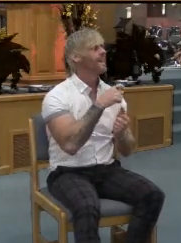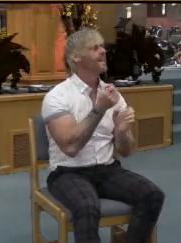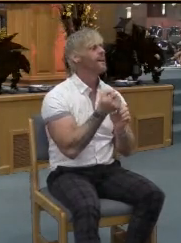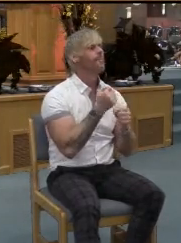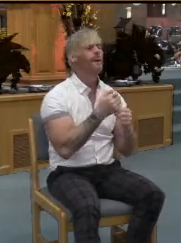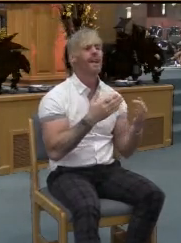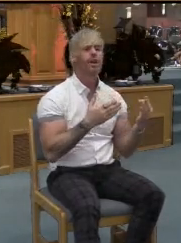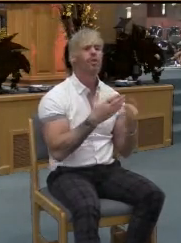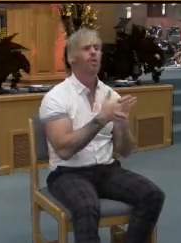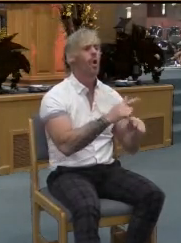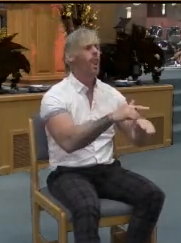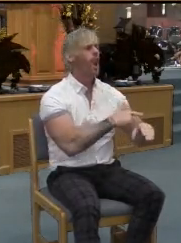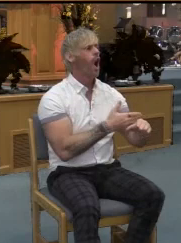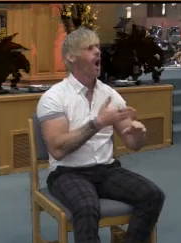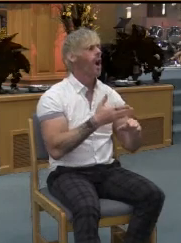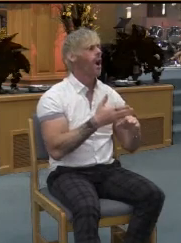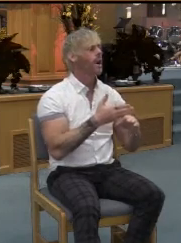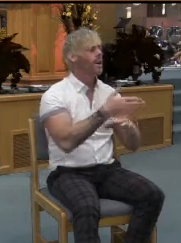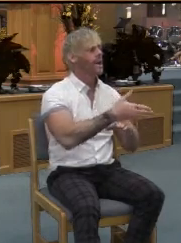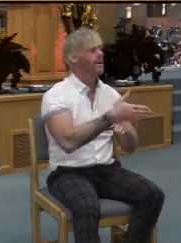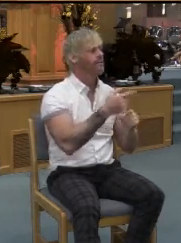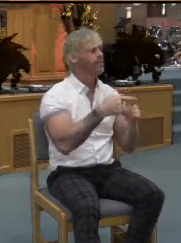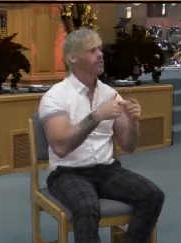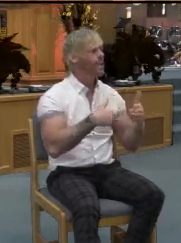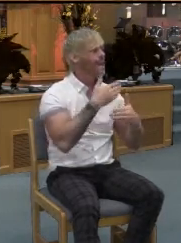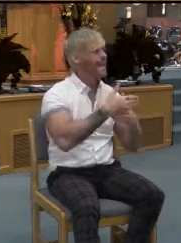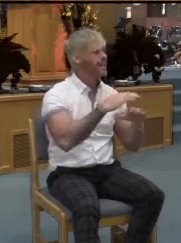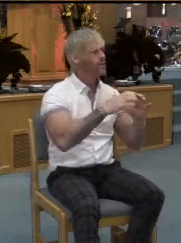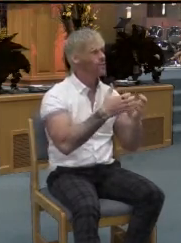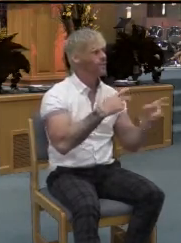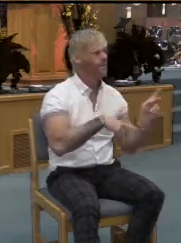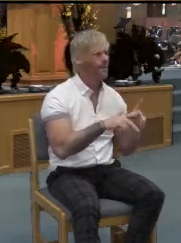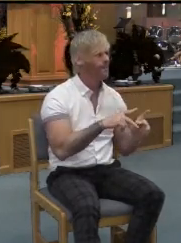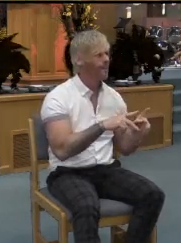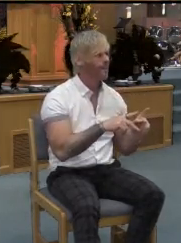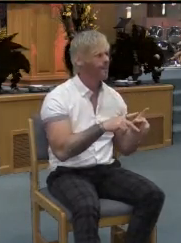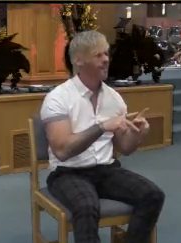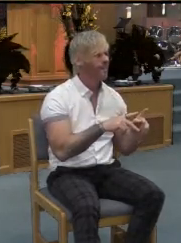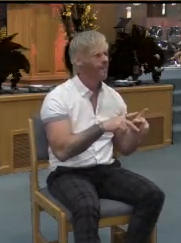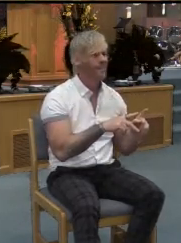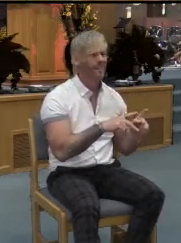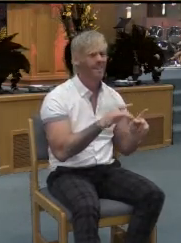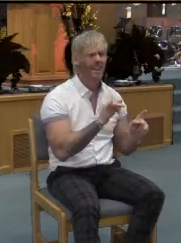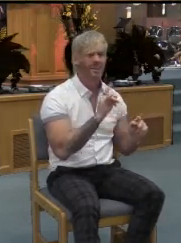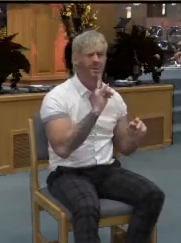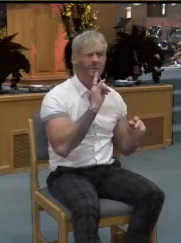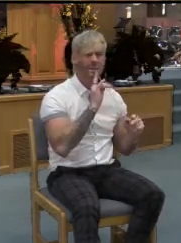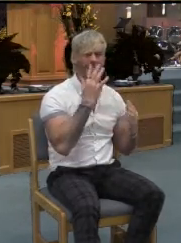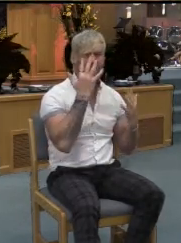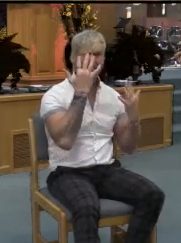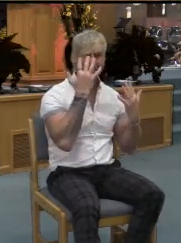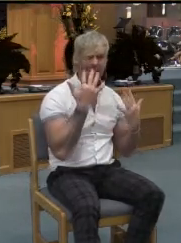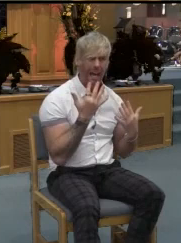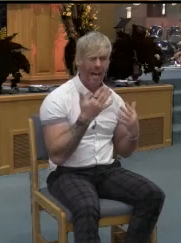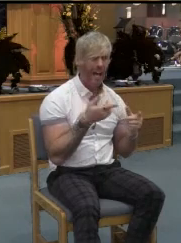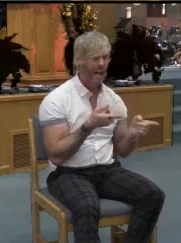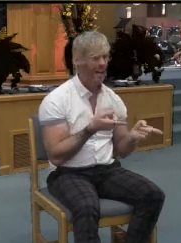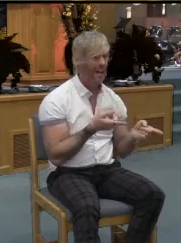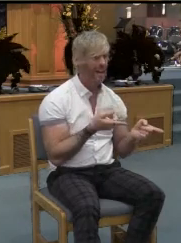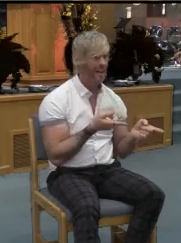long enough to get to the next group of people? I mean, it's all so sad, so sad.